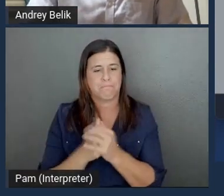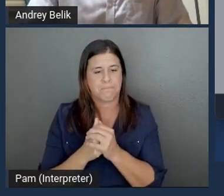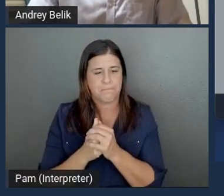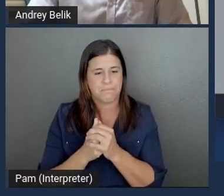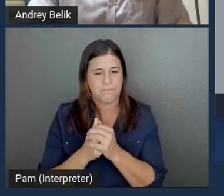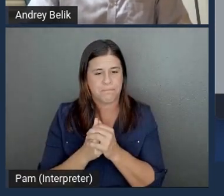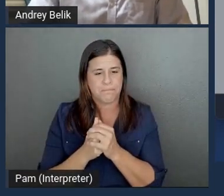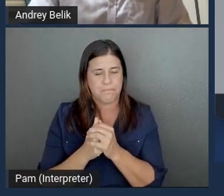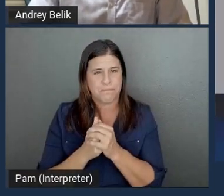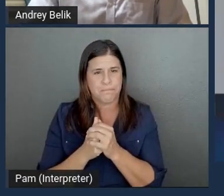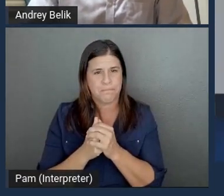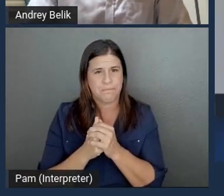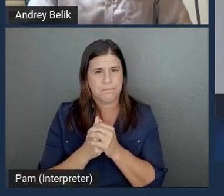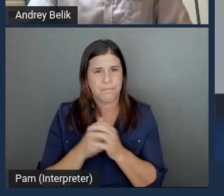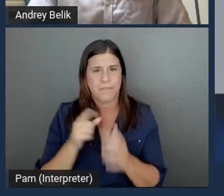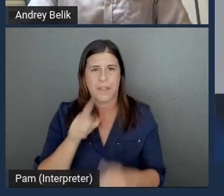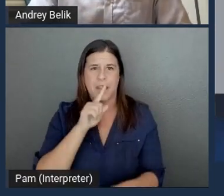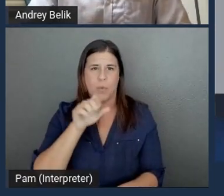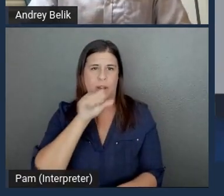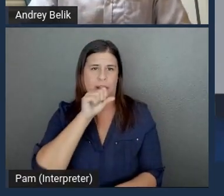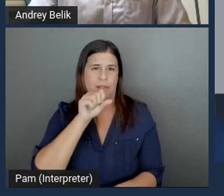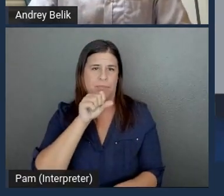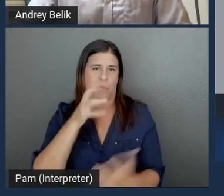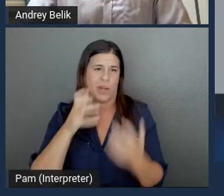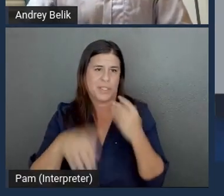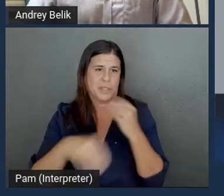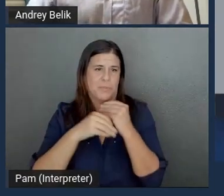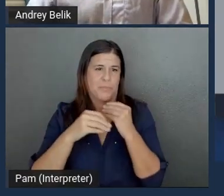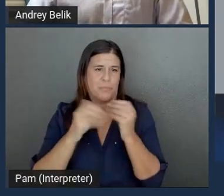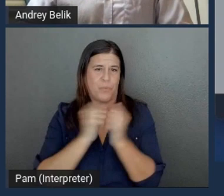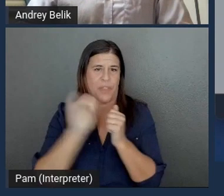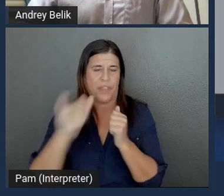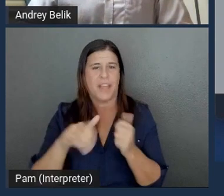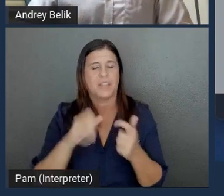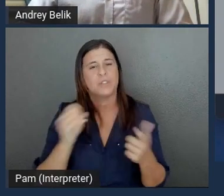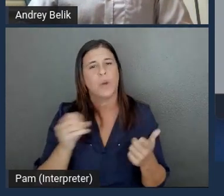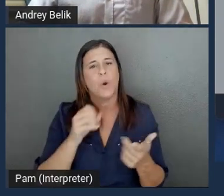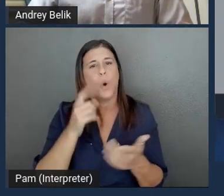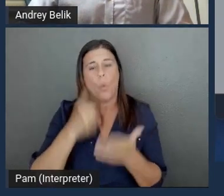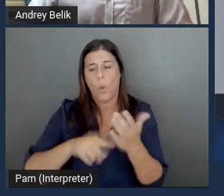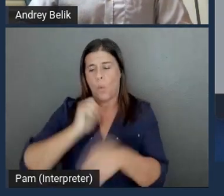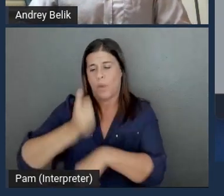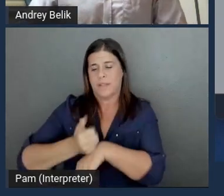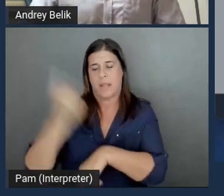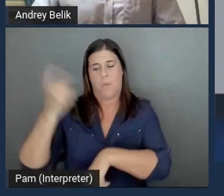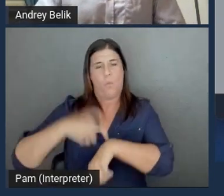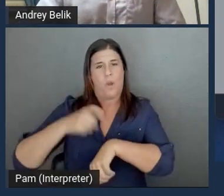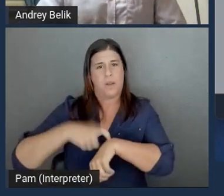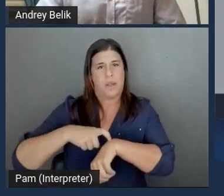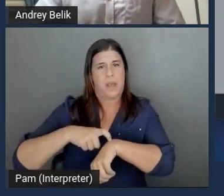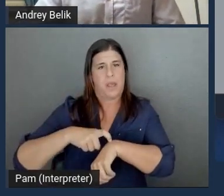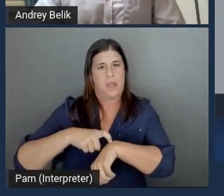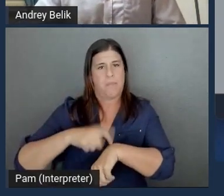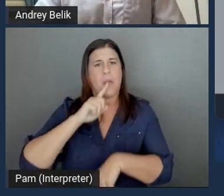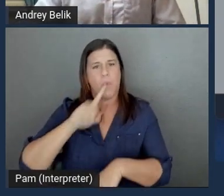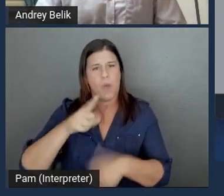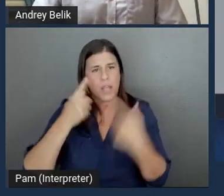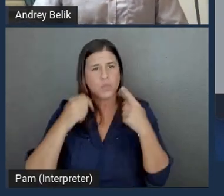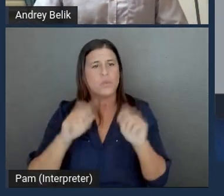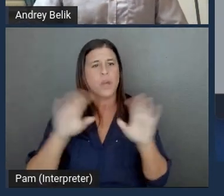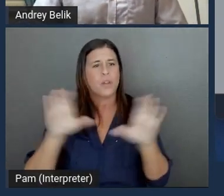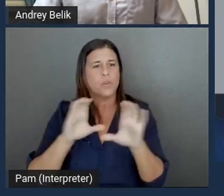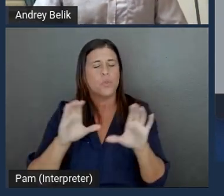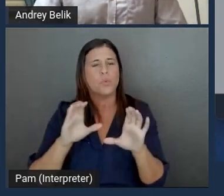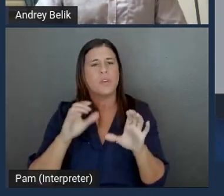Linux admins love this, so we also provide this. So let me set up one time, and what we'll actually try to do